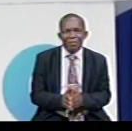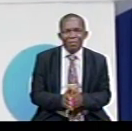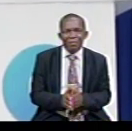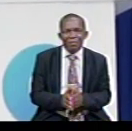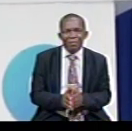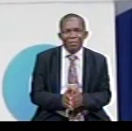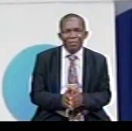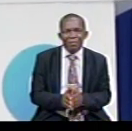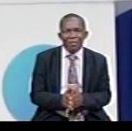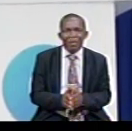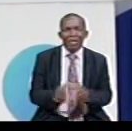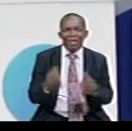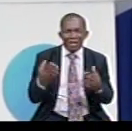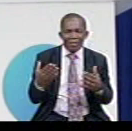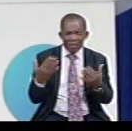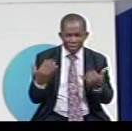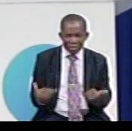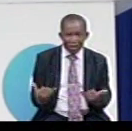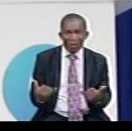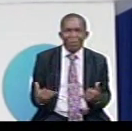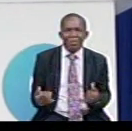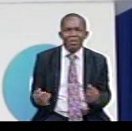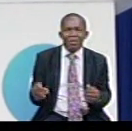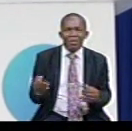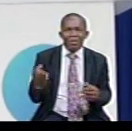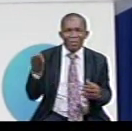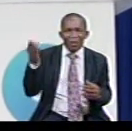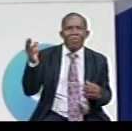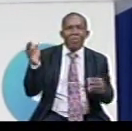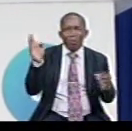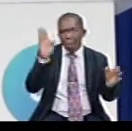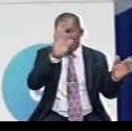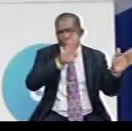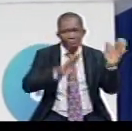And even today, look at the weather, open your mouth and thank the Lord.